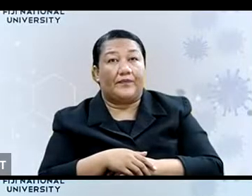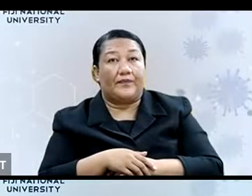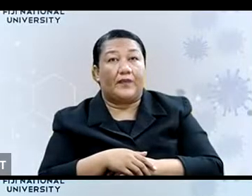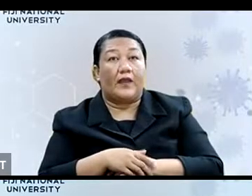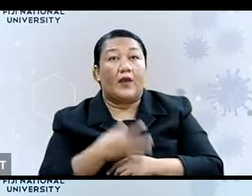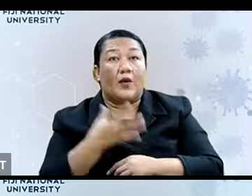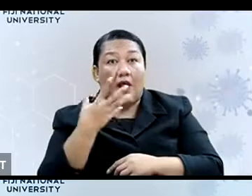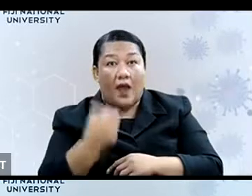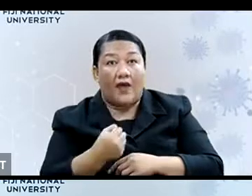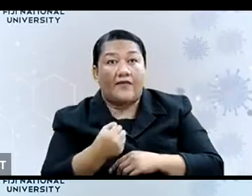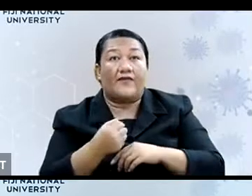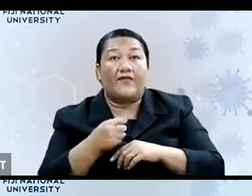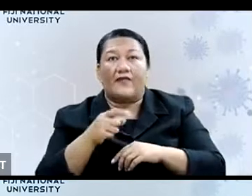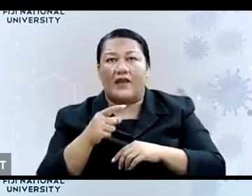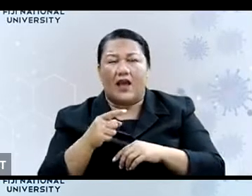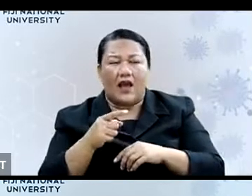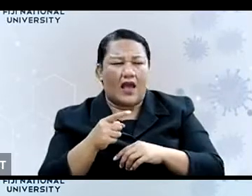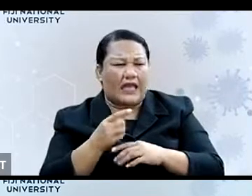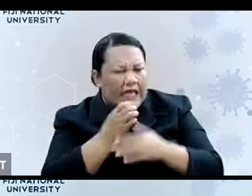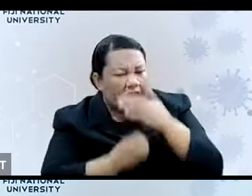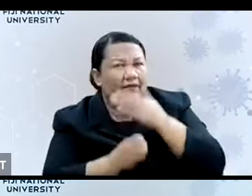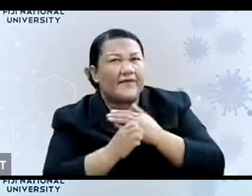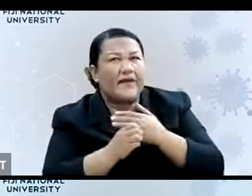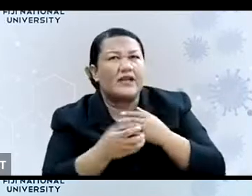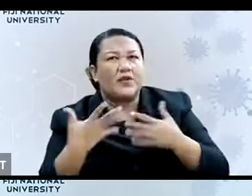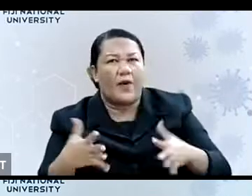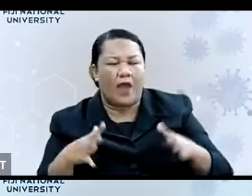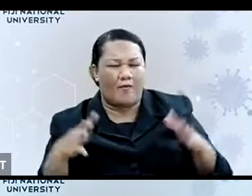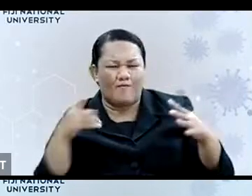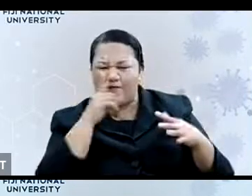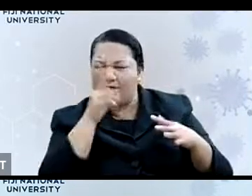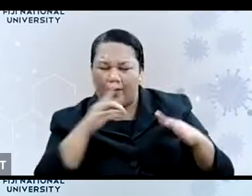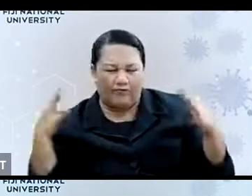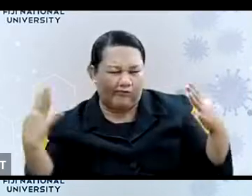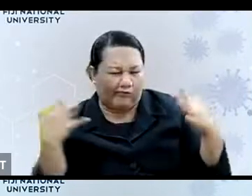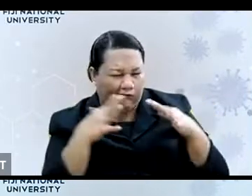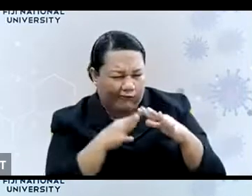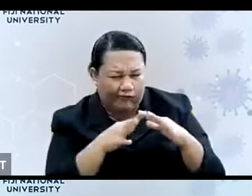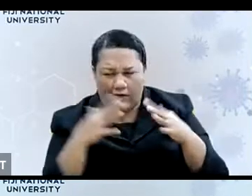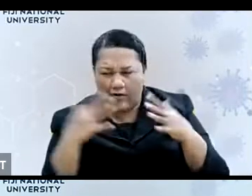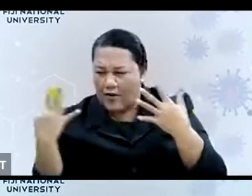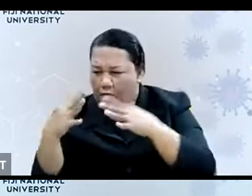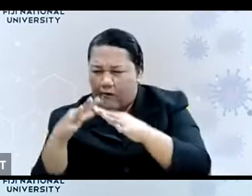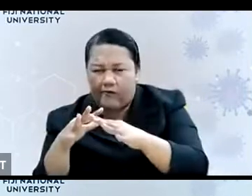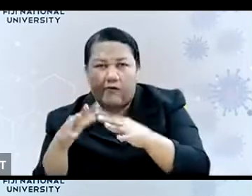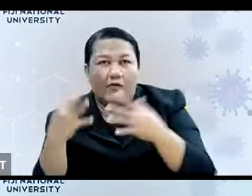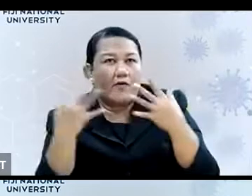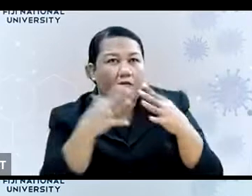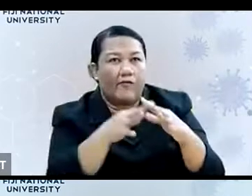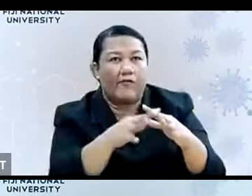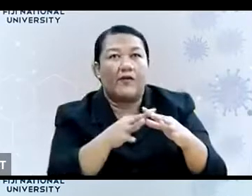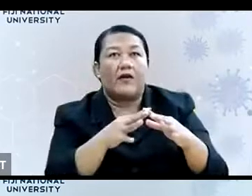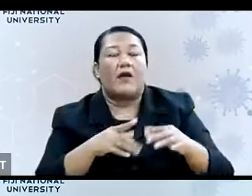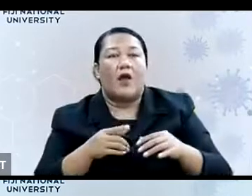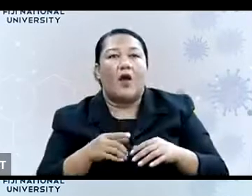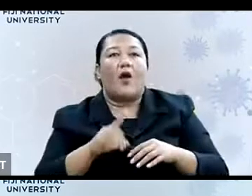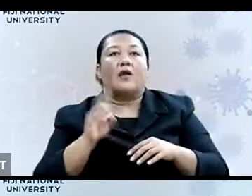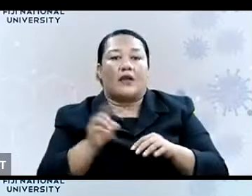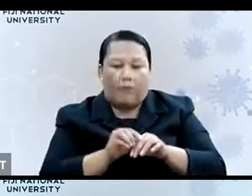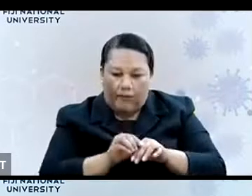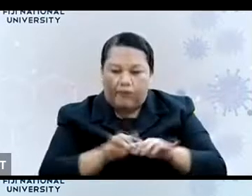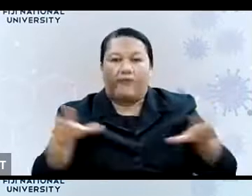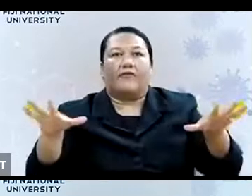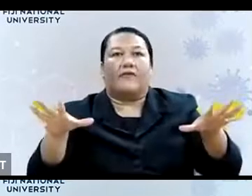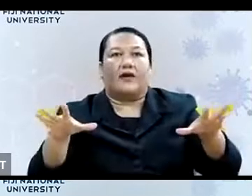coincidental, I guess, events where we had mass gatherings that have exacerbated the infection, the outbreak